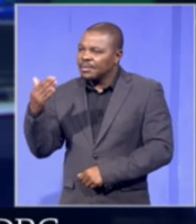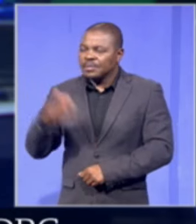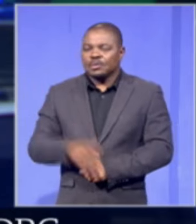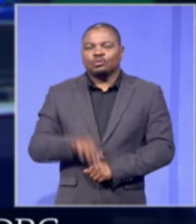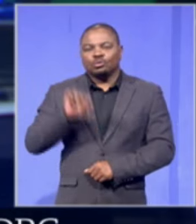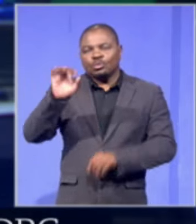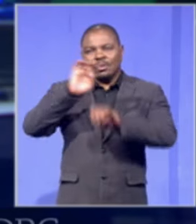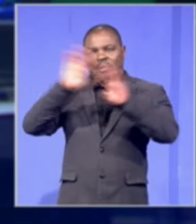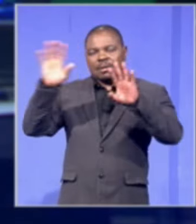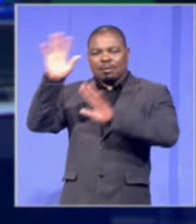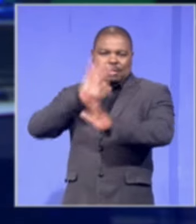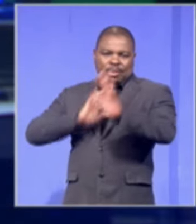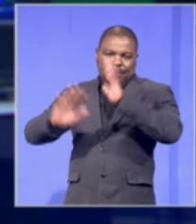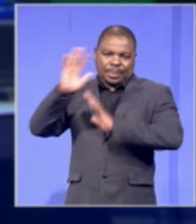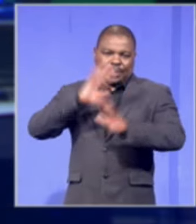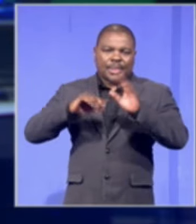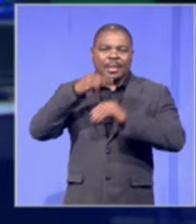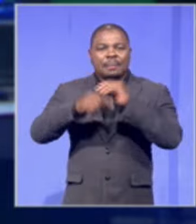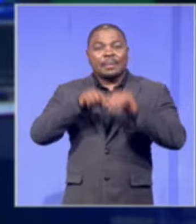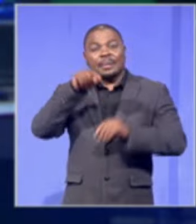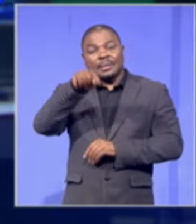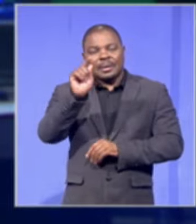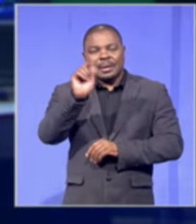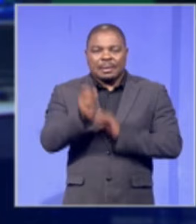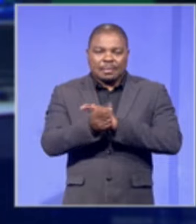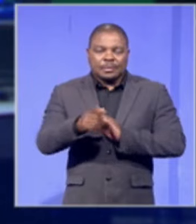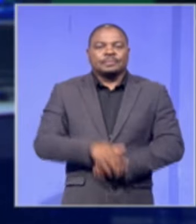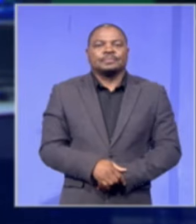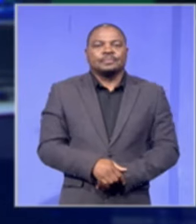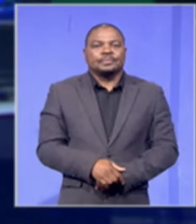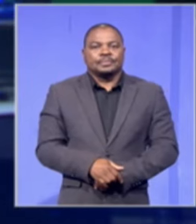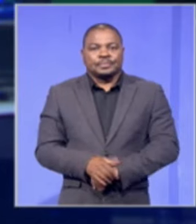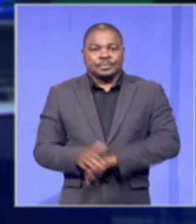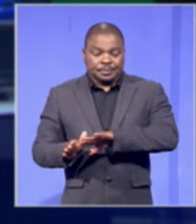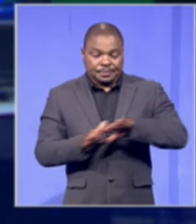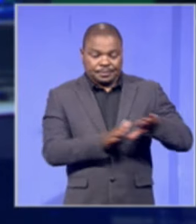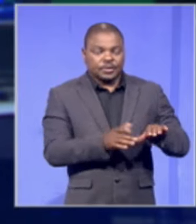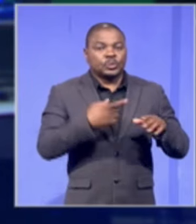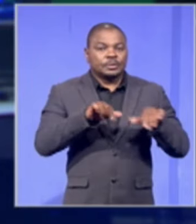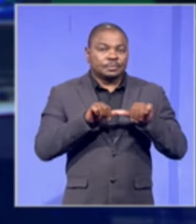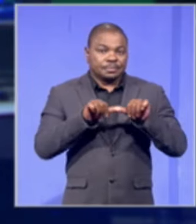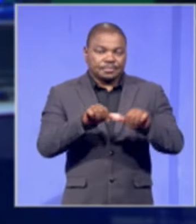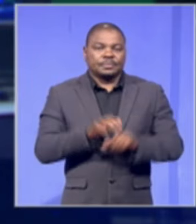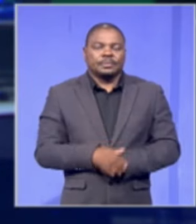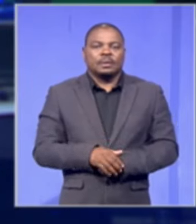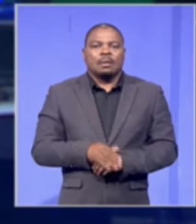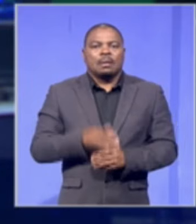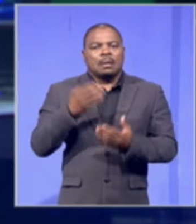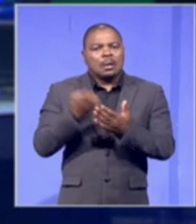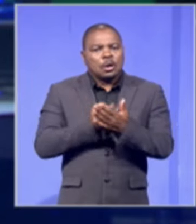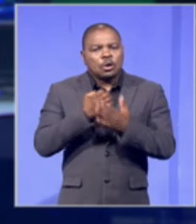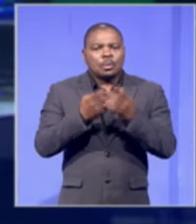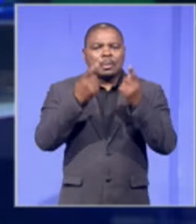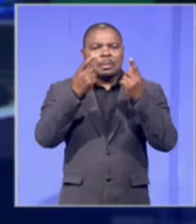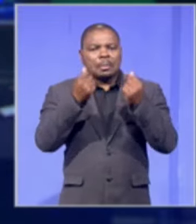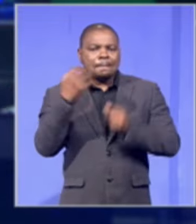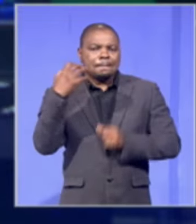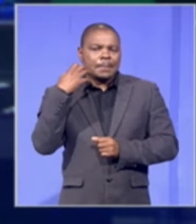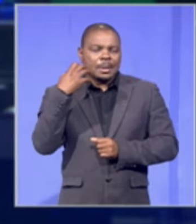haholo ka tlhakisetso ya maemo a ditaba ha jwale. Moi ha re hatela pele letona la ditjhelete le moruo